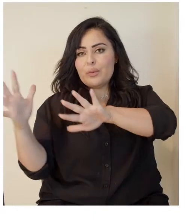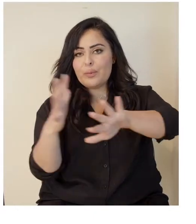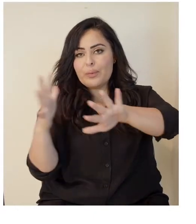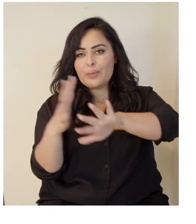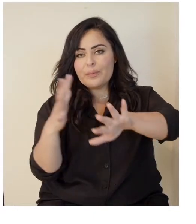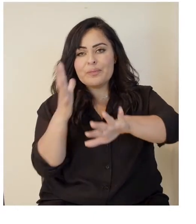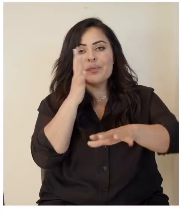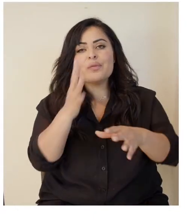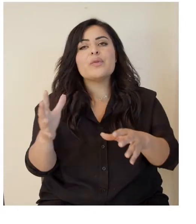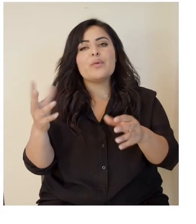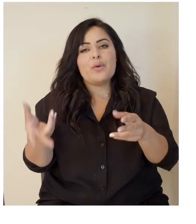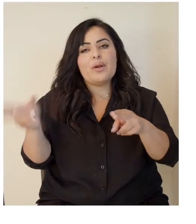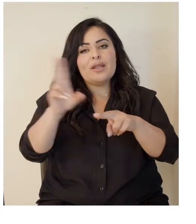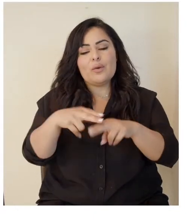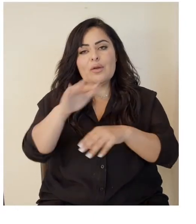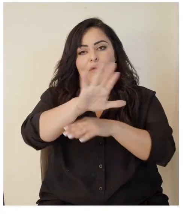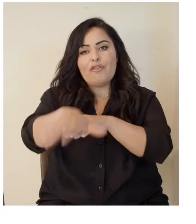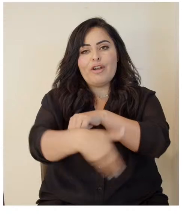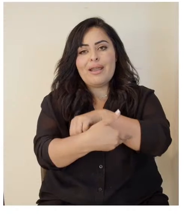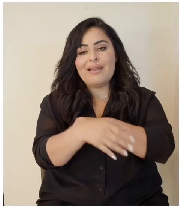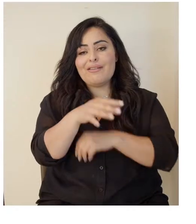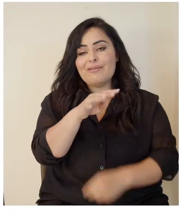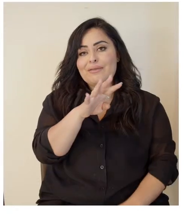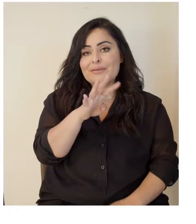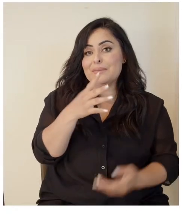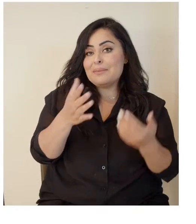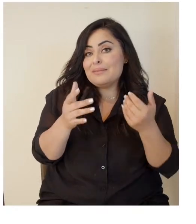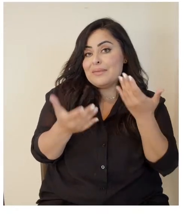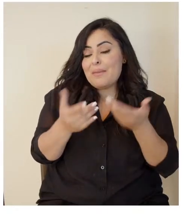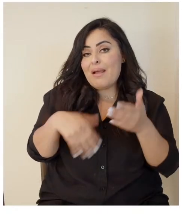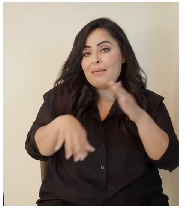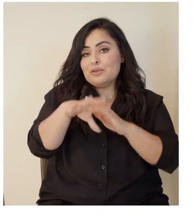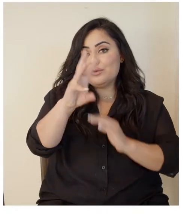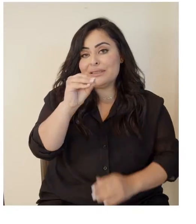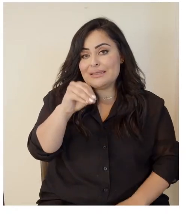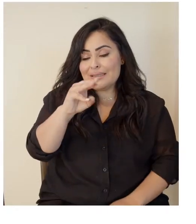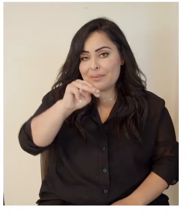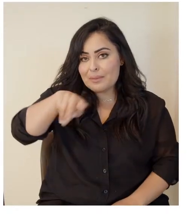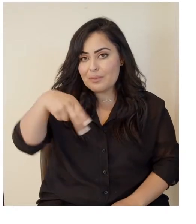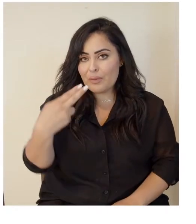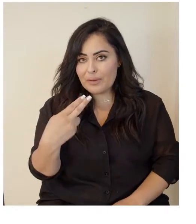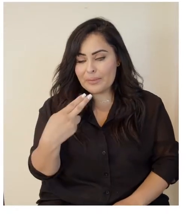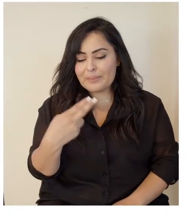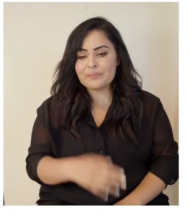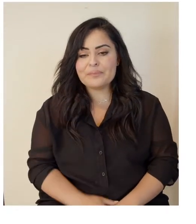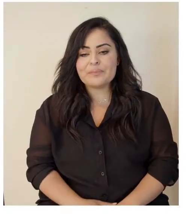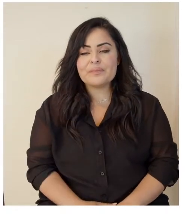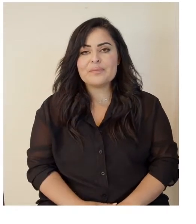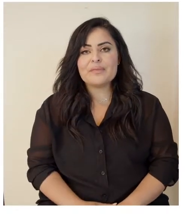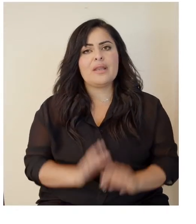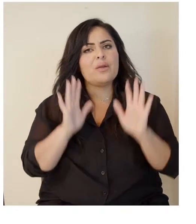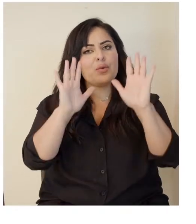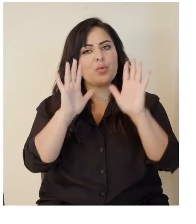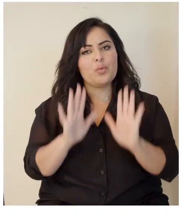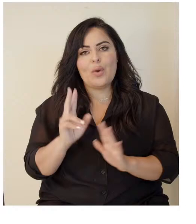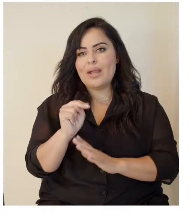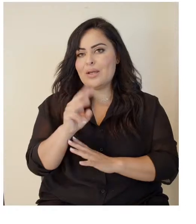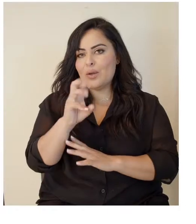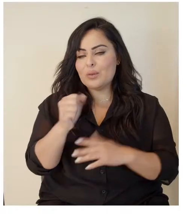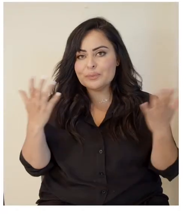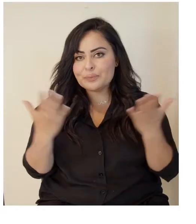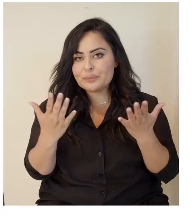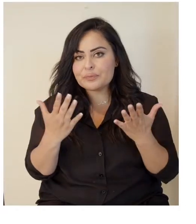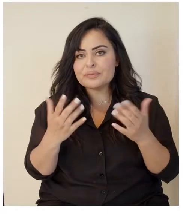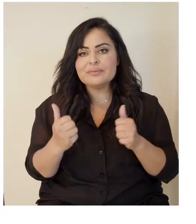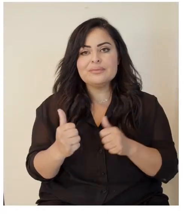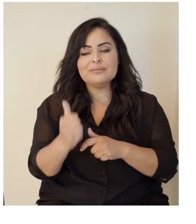increase through the night, with gusts maybe 50 to 60 miles an hour on some of those highest peaks. Now, the great news is that those will not